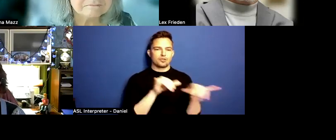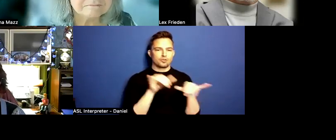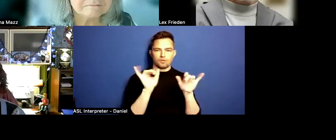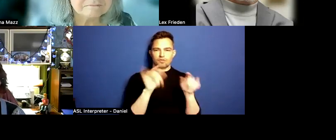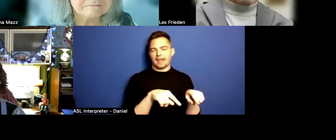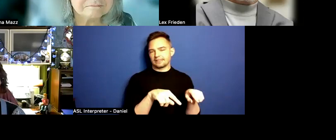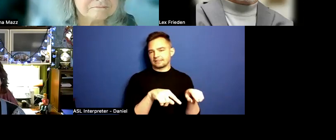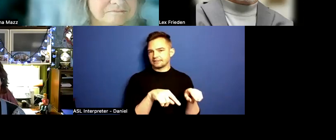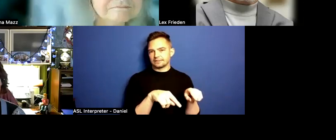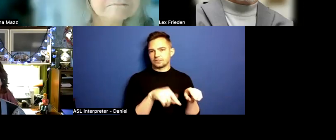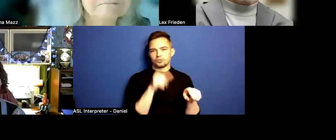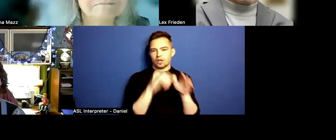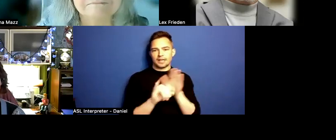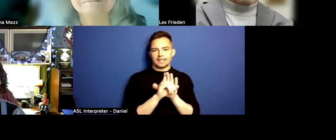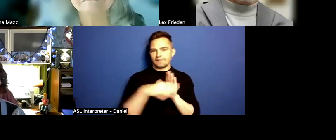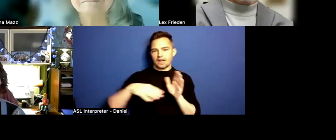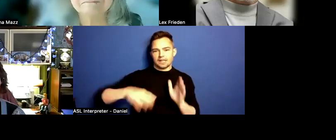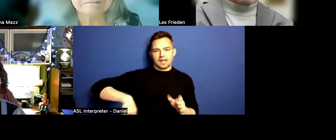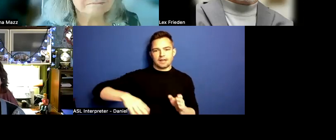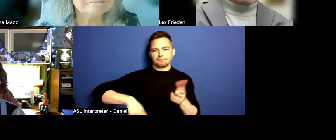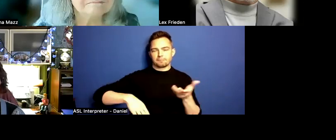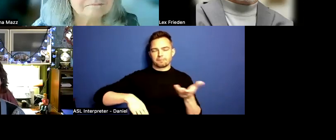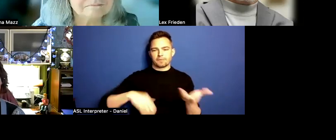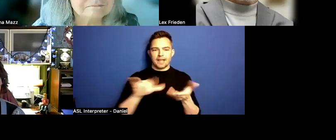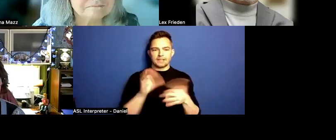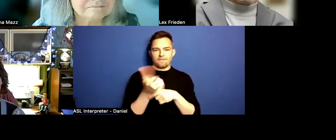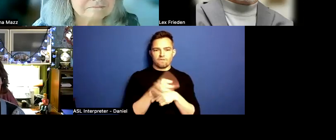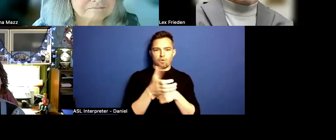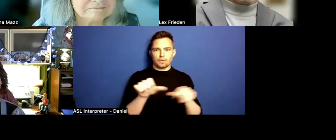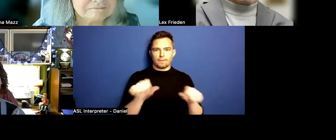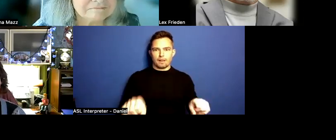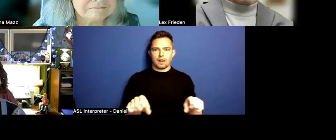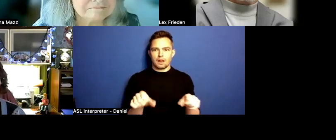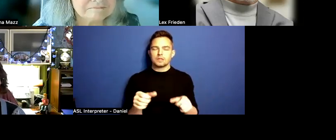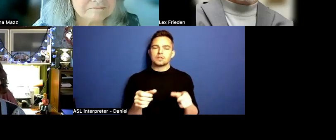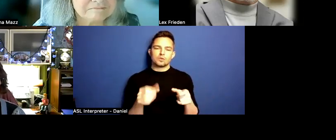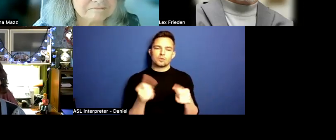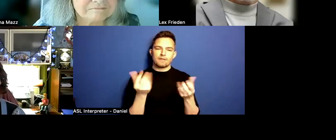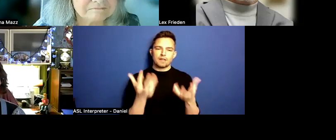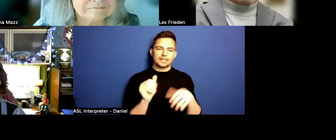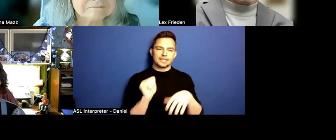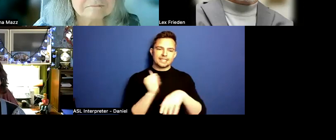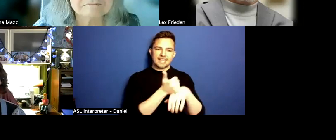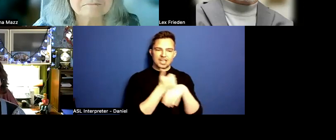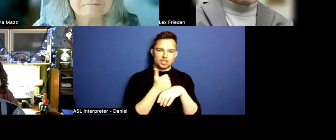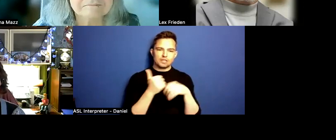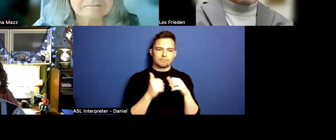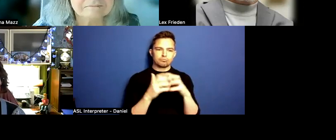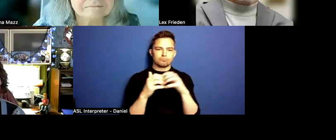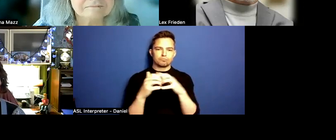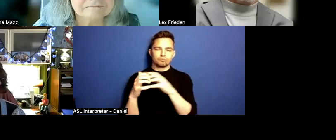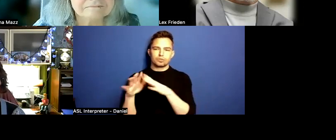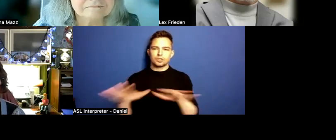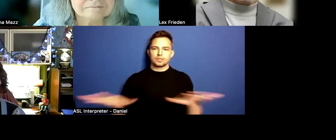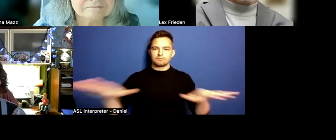it's not identified yet, as enforceable. So you've got tons of stations being created and developed all